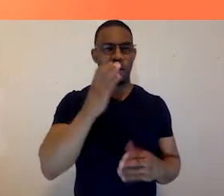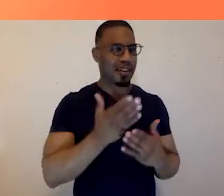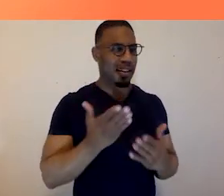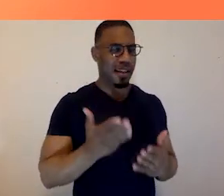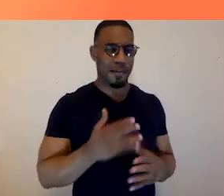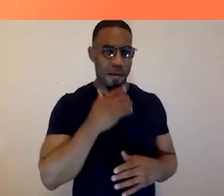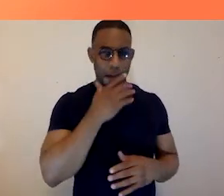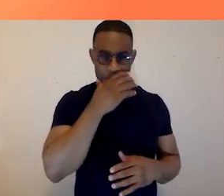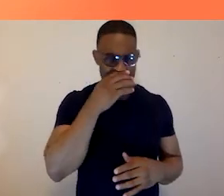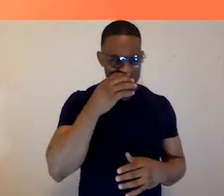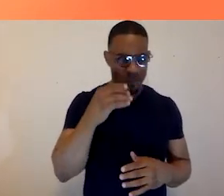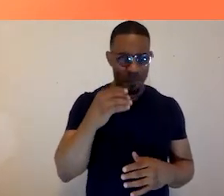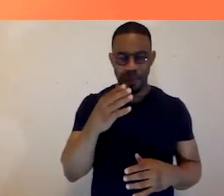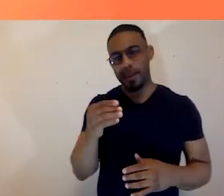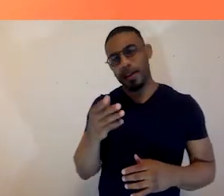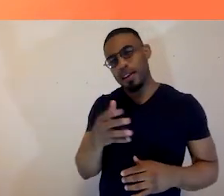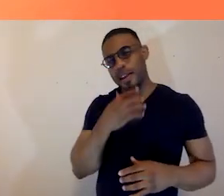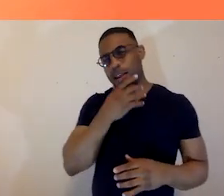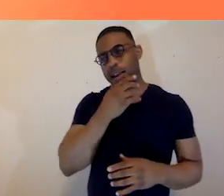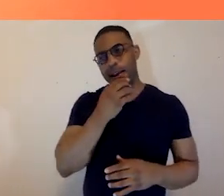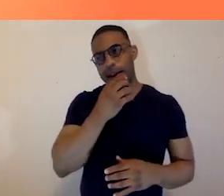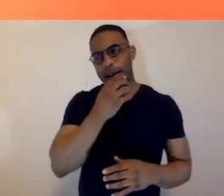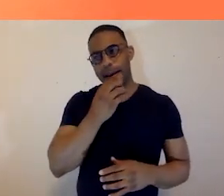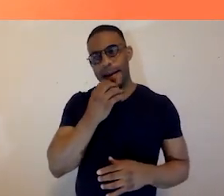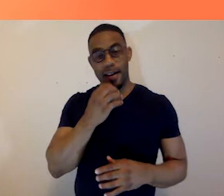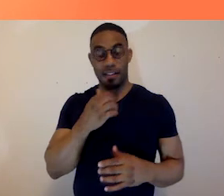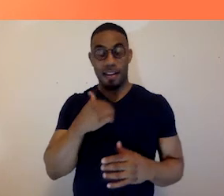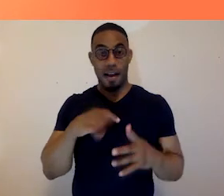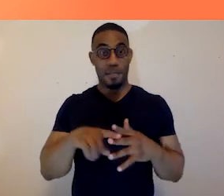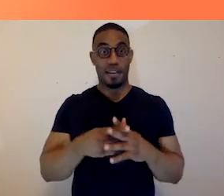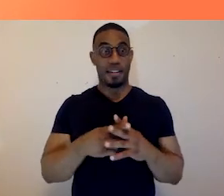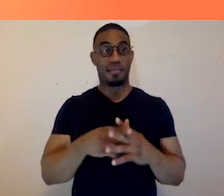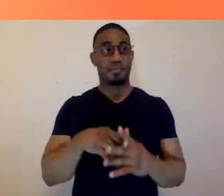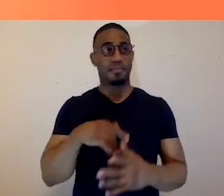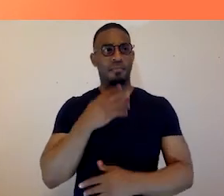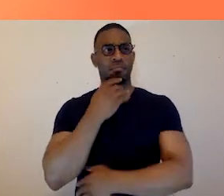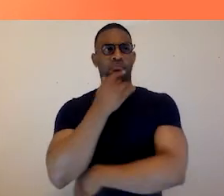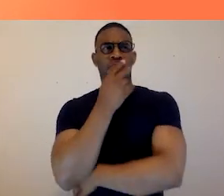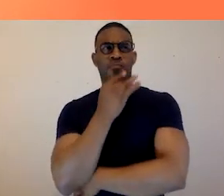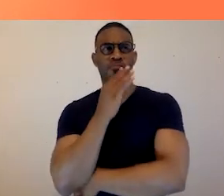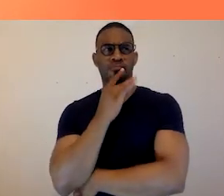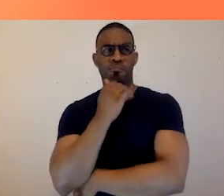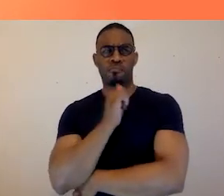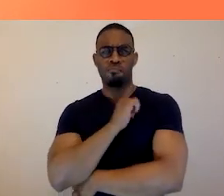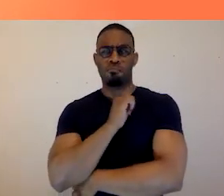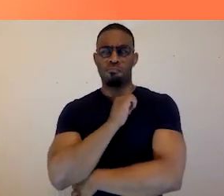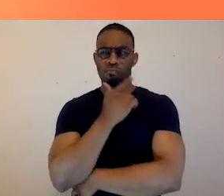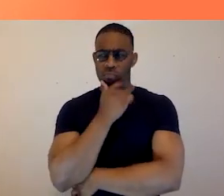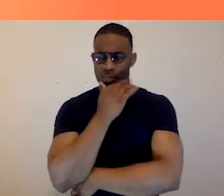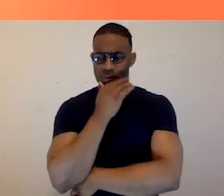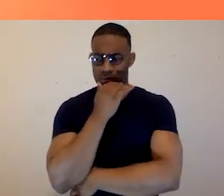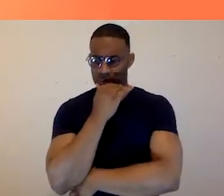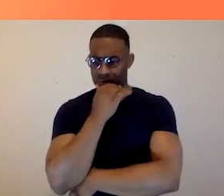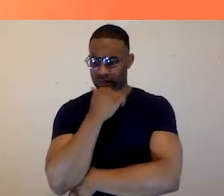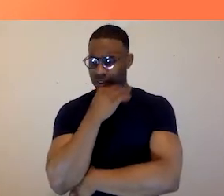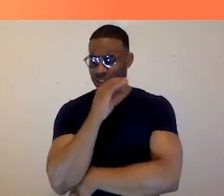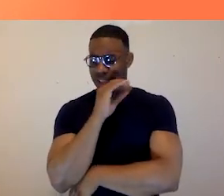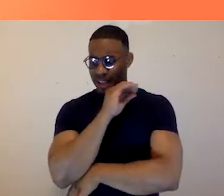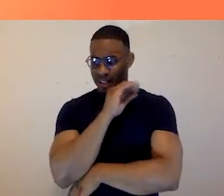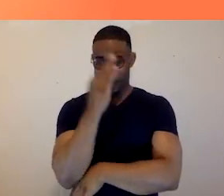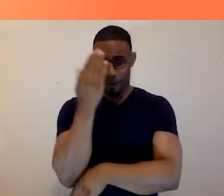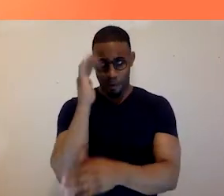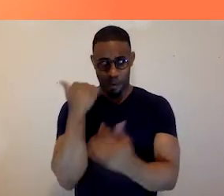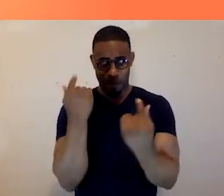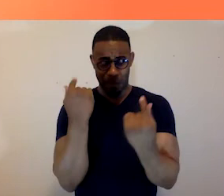there. And I began to mumble to myself, like, I clearly don't know